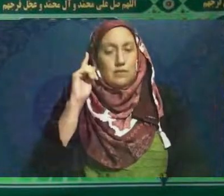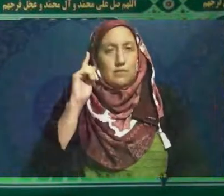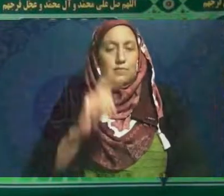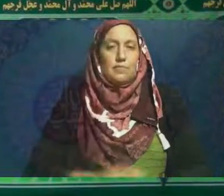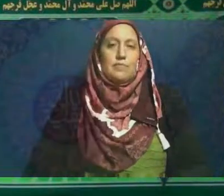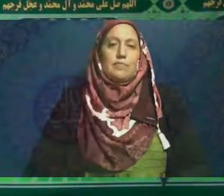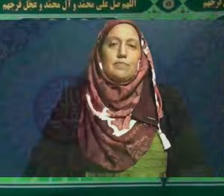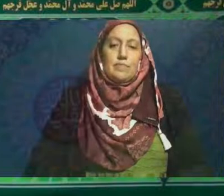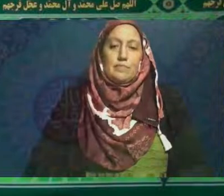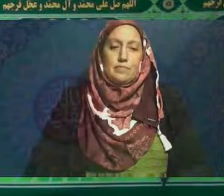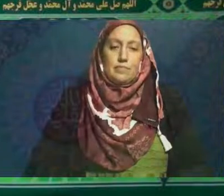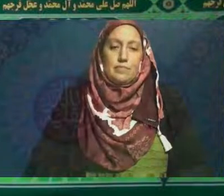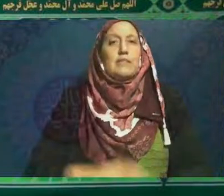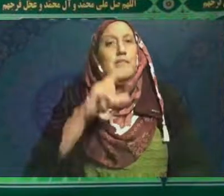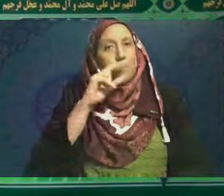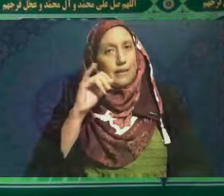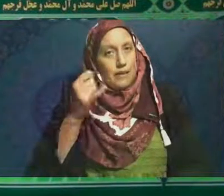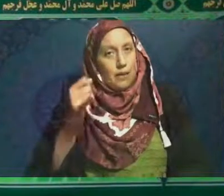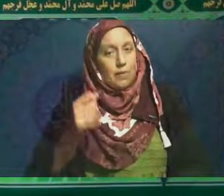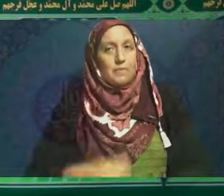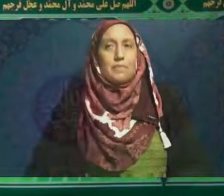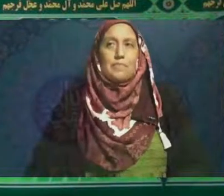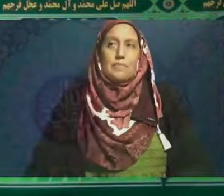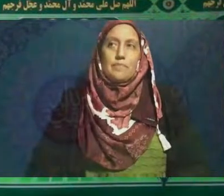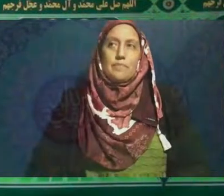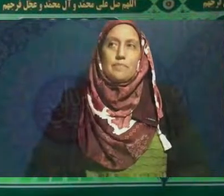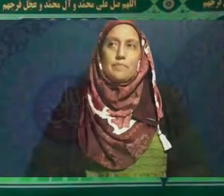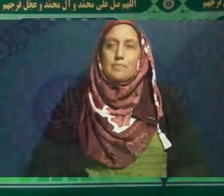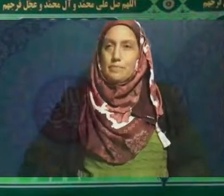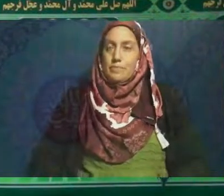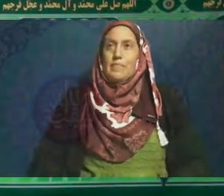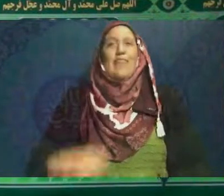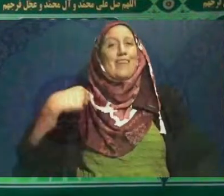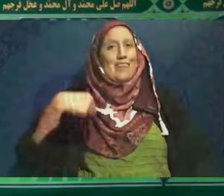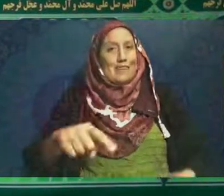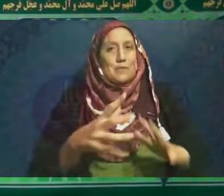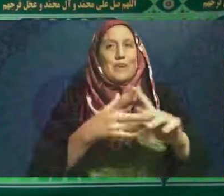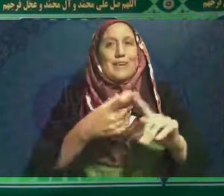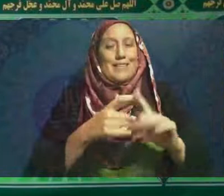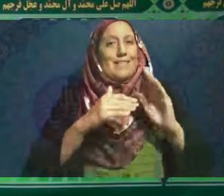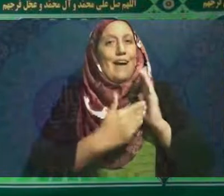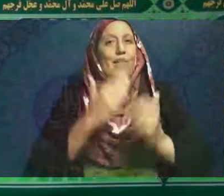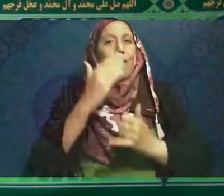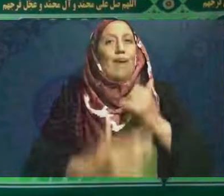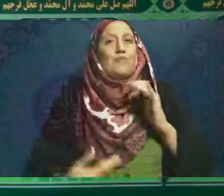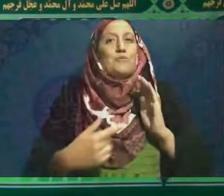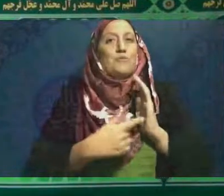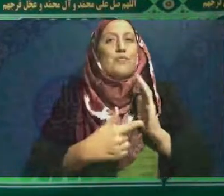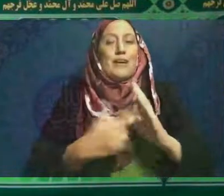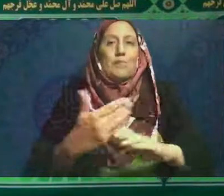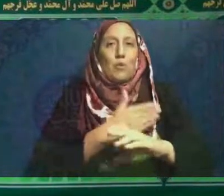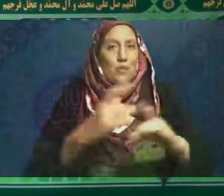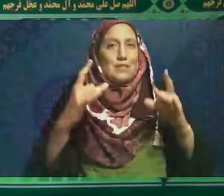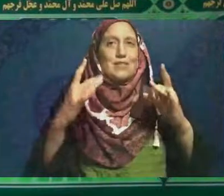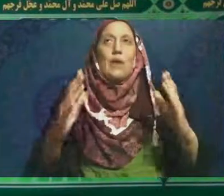last Tuesday evening before we commence the holy months of Ramadan, inshallah you are getting ready in preparation for